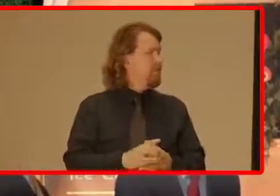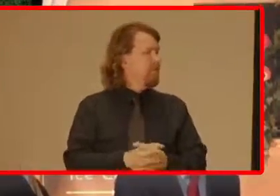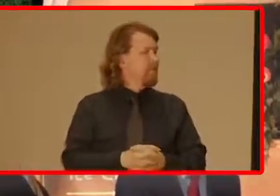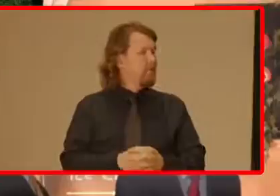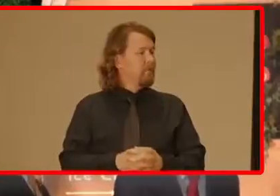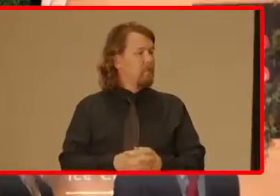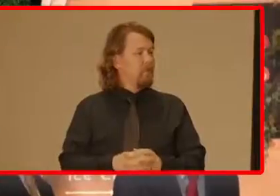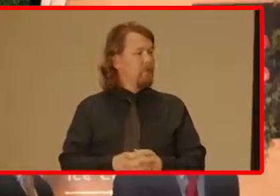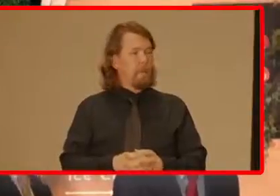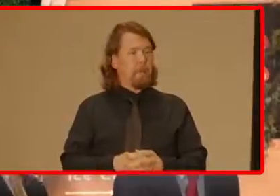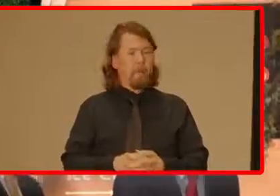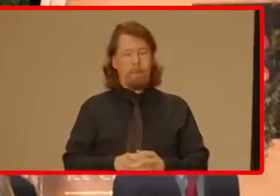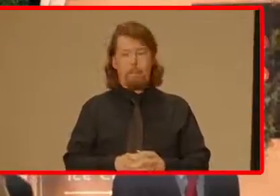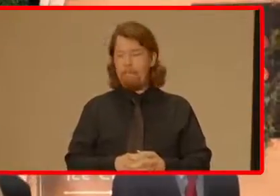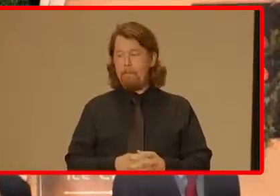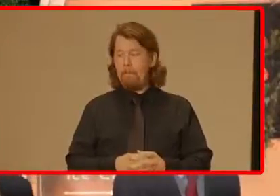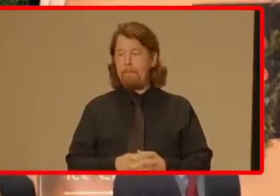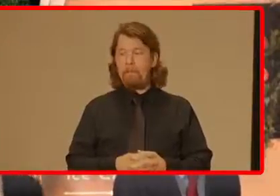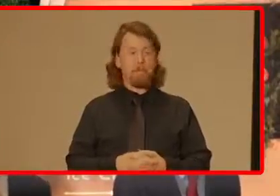Vocational Rehabilitation.